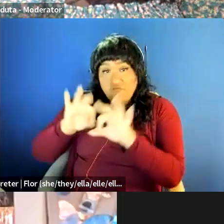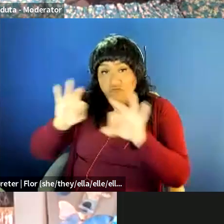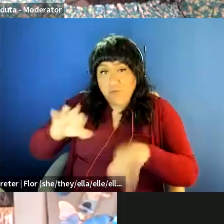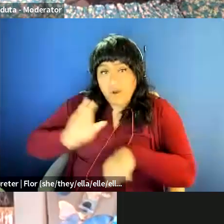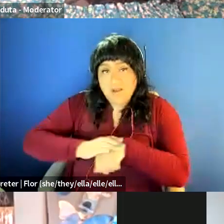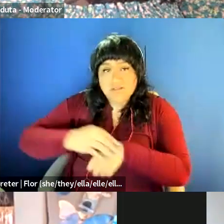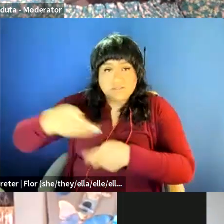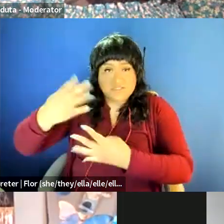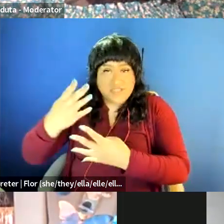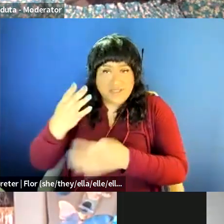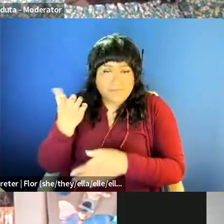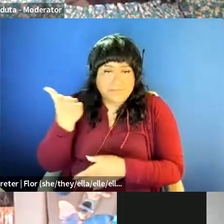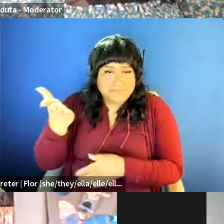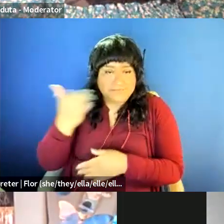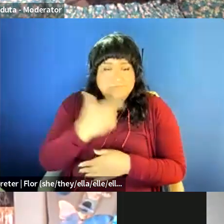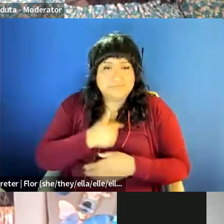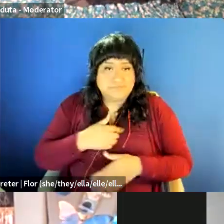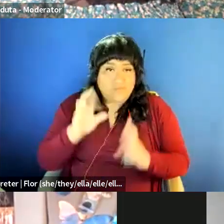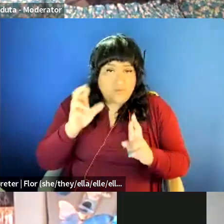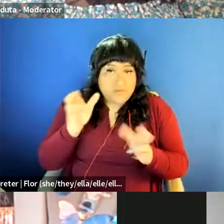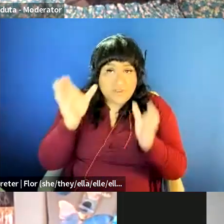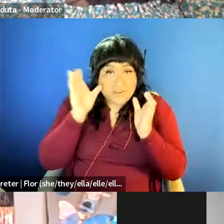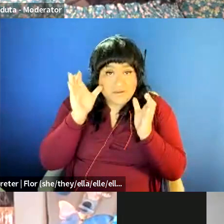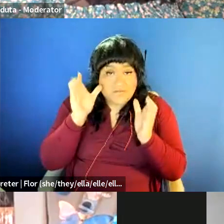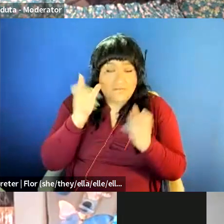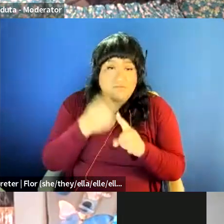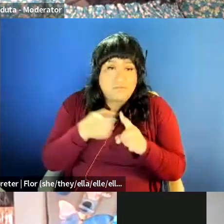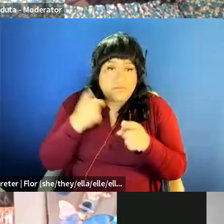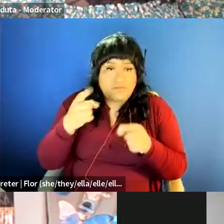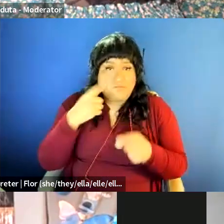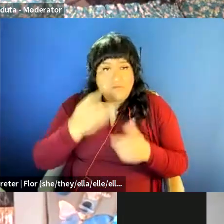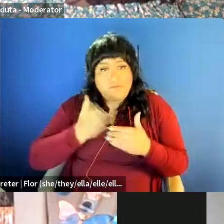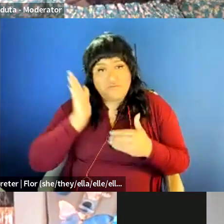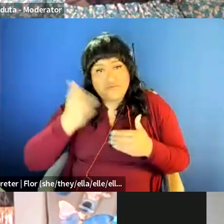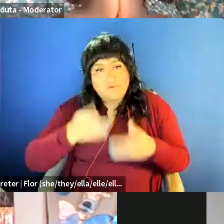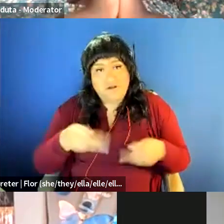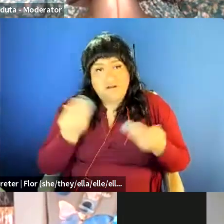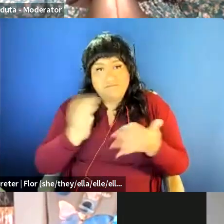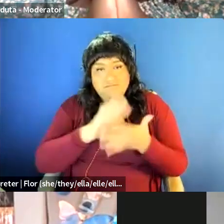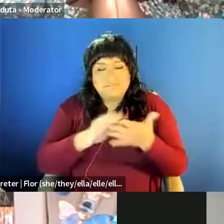to hear from you on that and shape our ongoing offerings. So thanks, everybody.